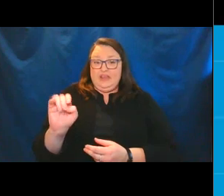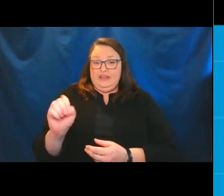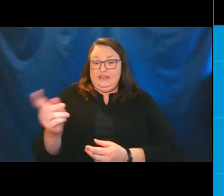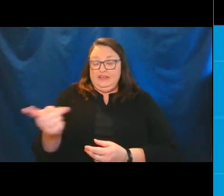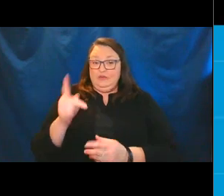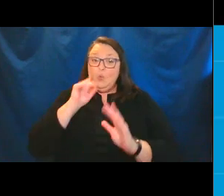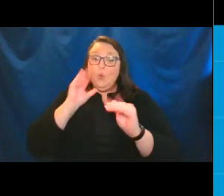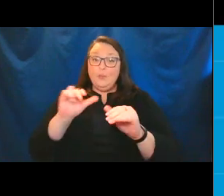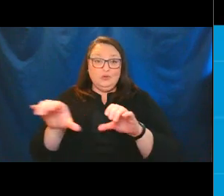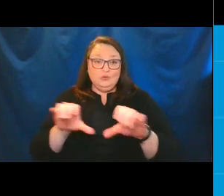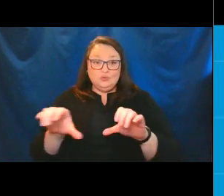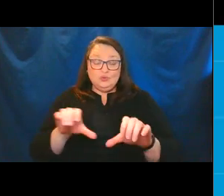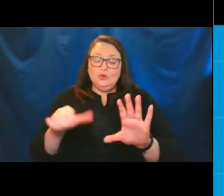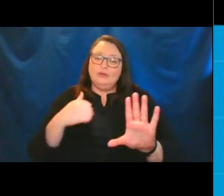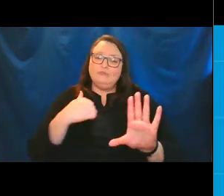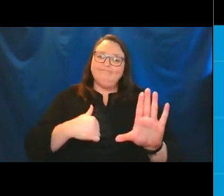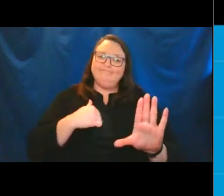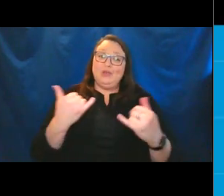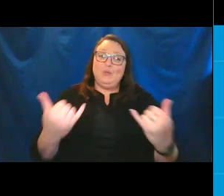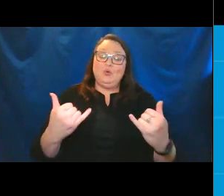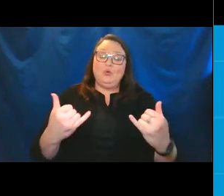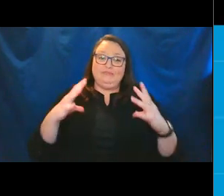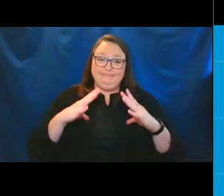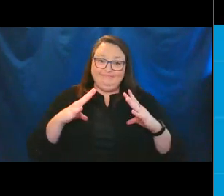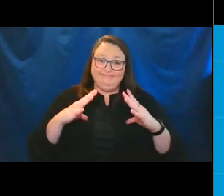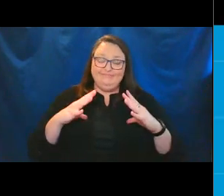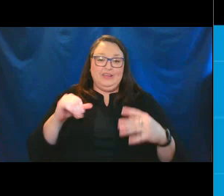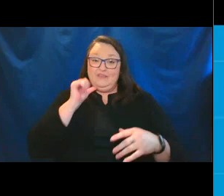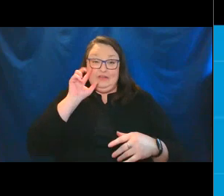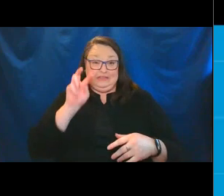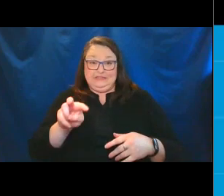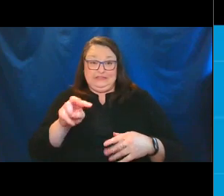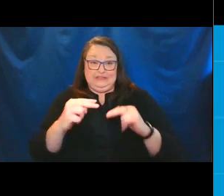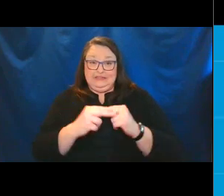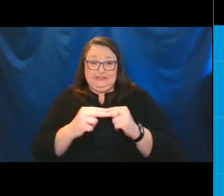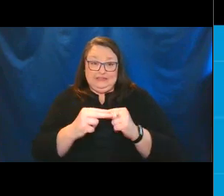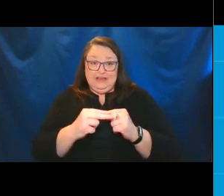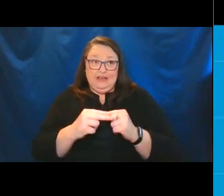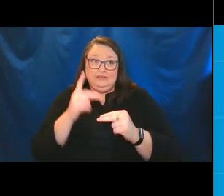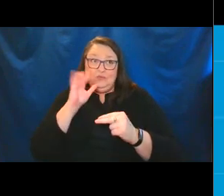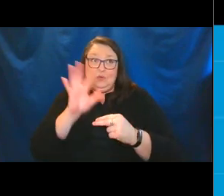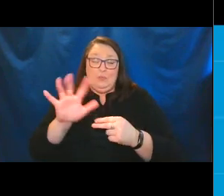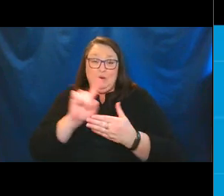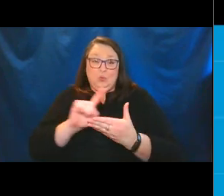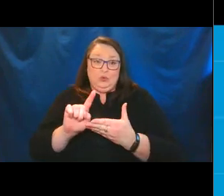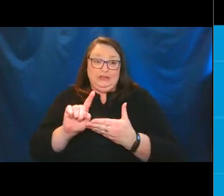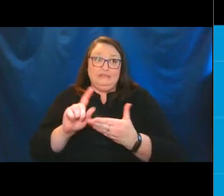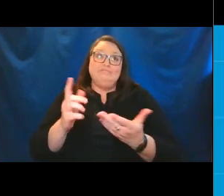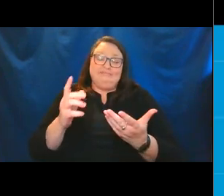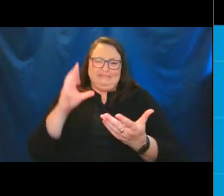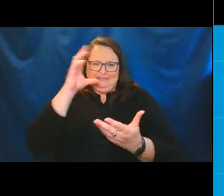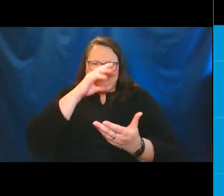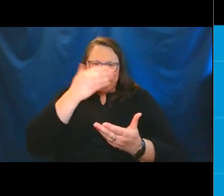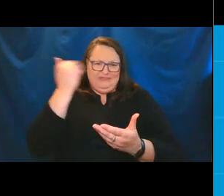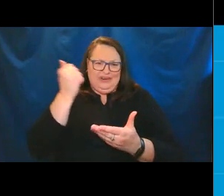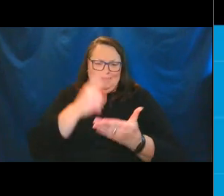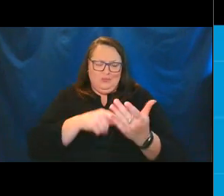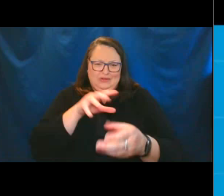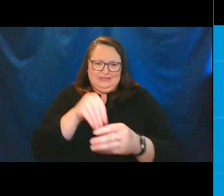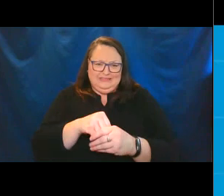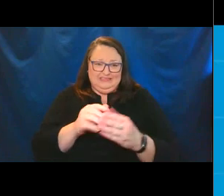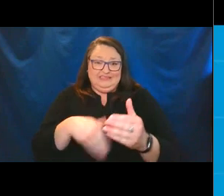apologize, I'm currently on leave, and so I haven't seen these slides in about a week, so I actually forget what's on them. So if we can just go to